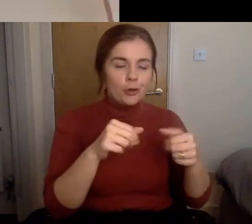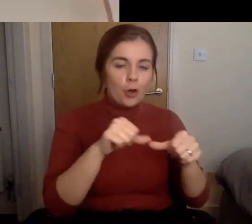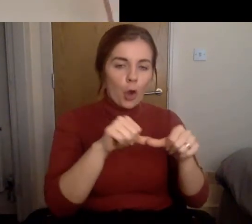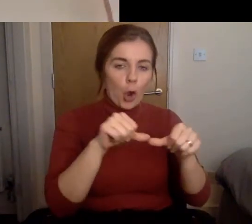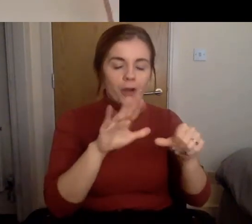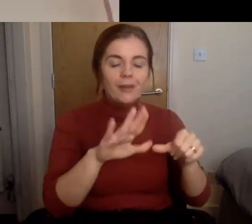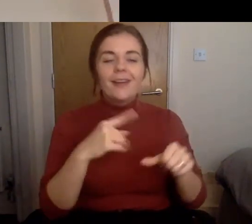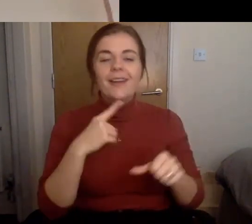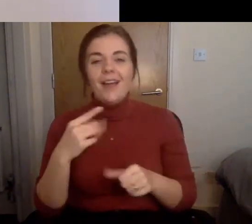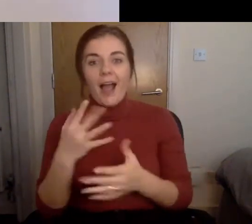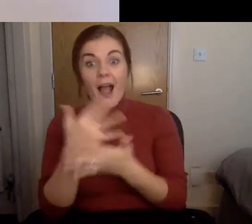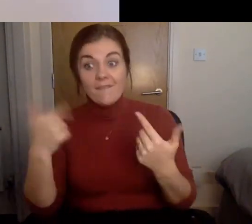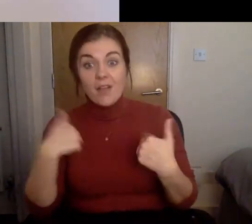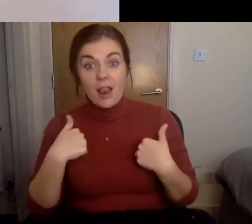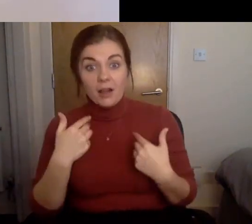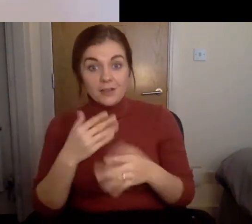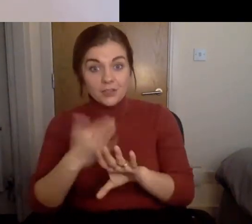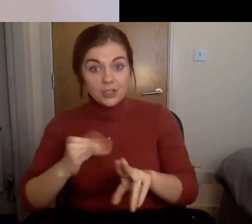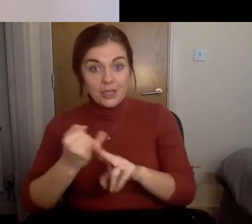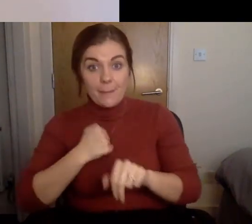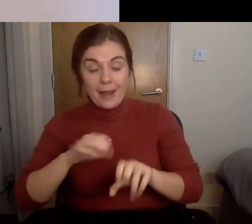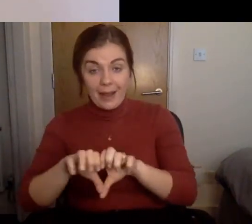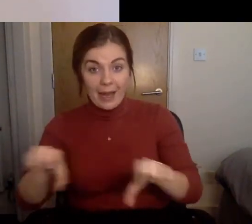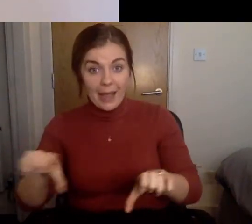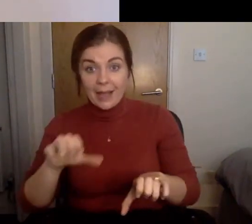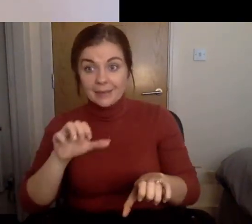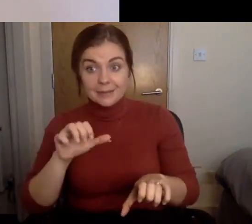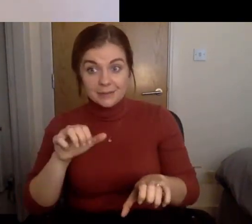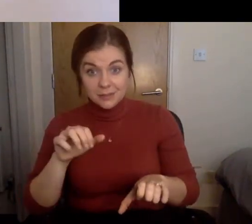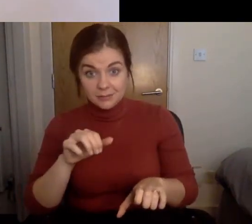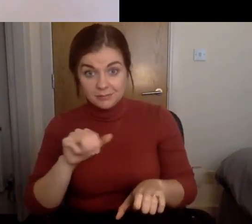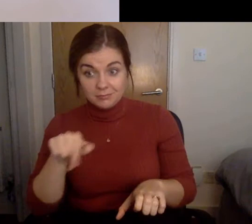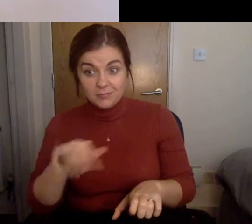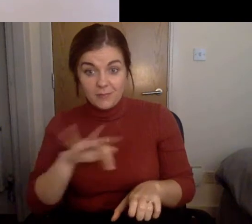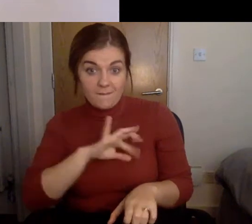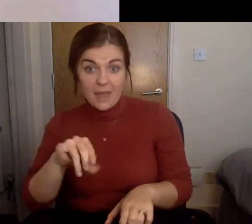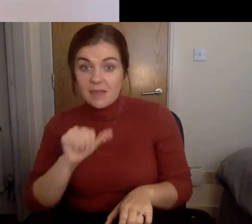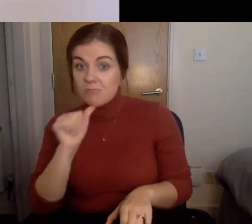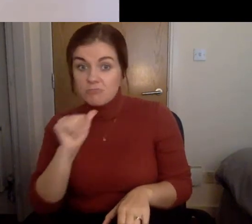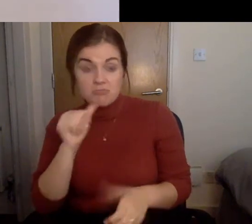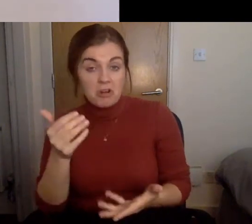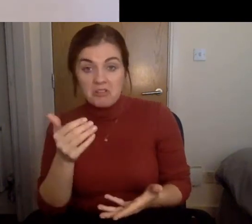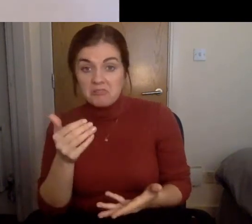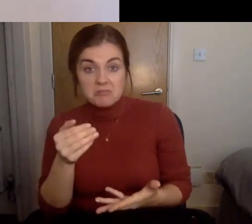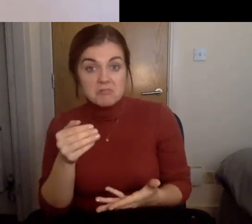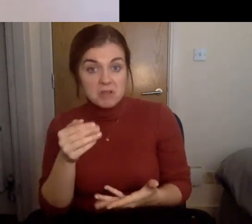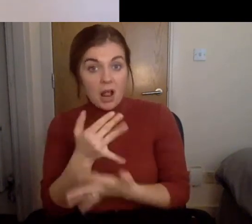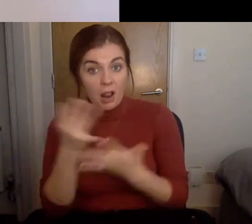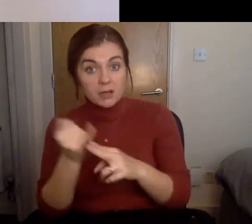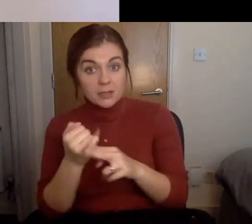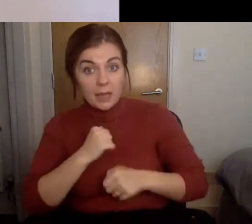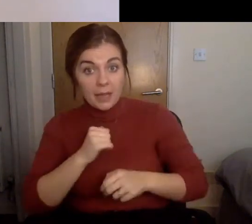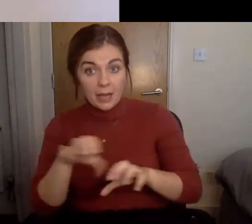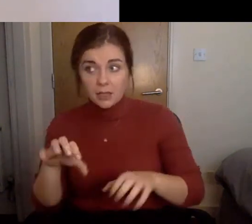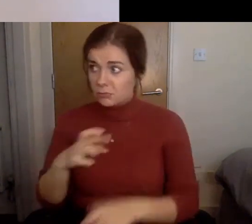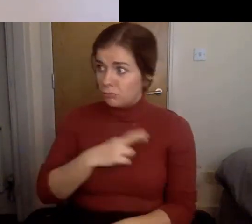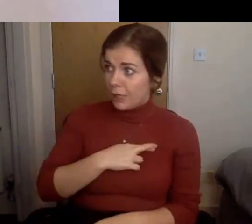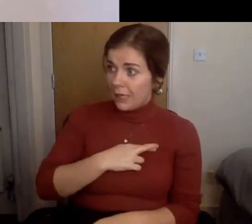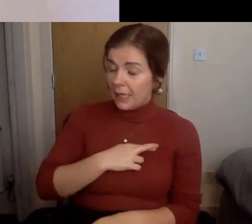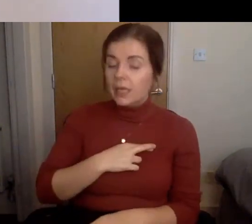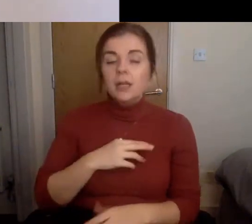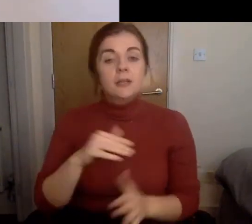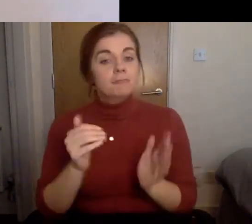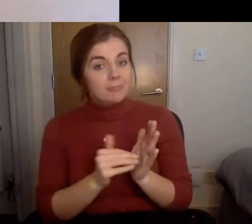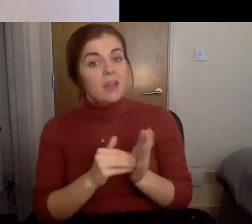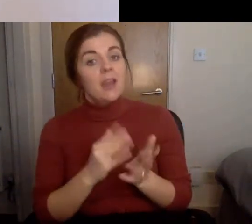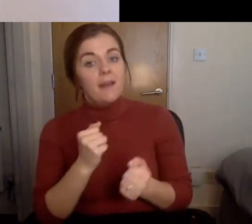the NONEs in my class, and really, yeah, and how that. So these kids, I have a couple